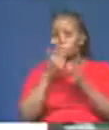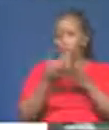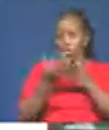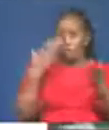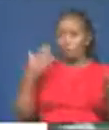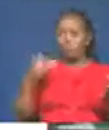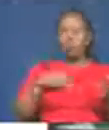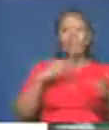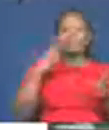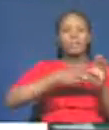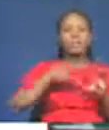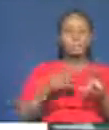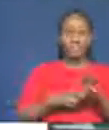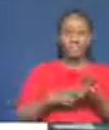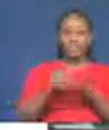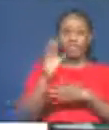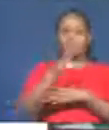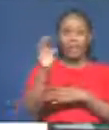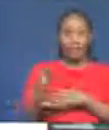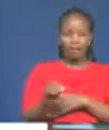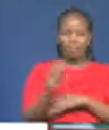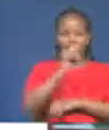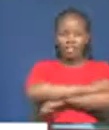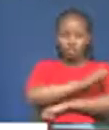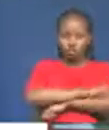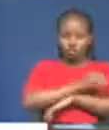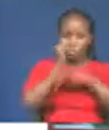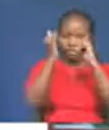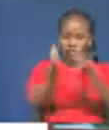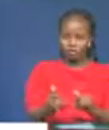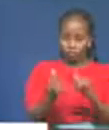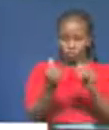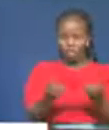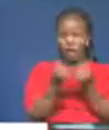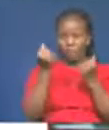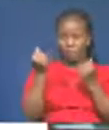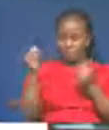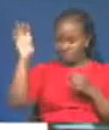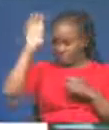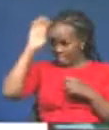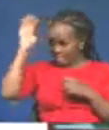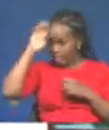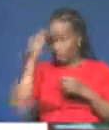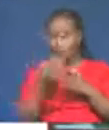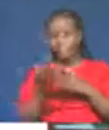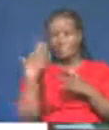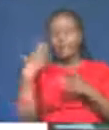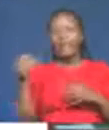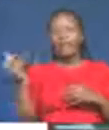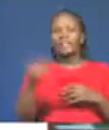school individual chess championship that happened in Eldoret last month, whereby we